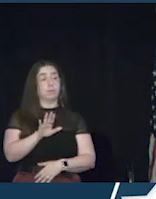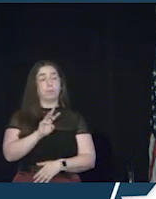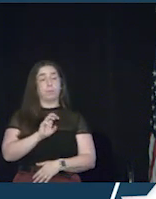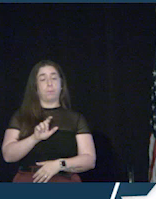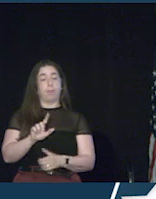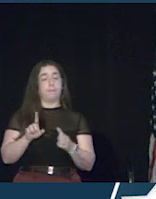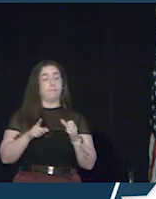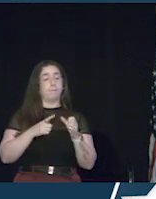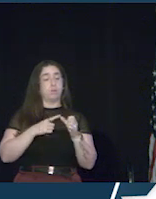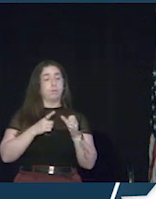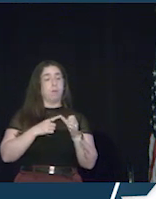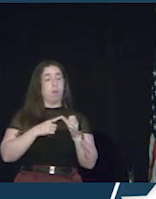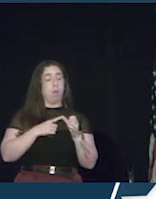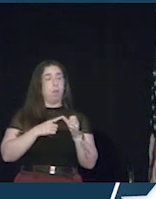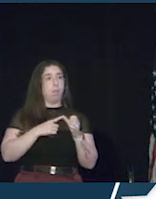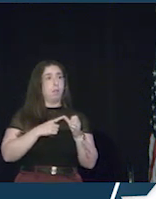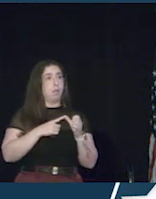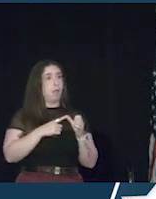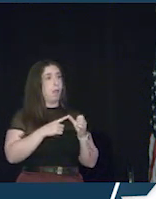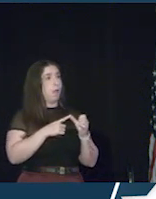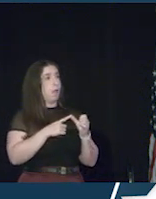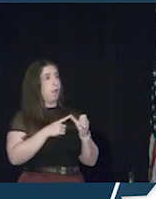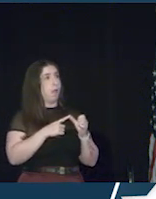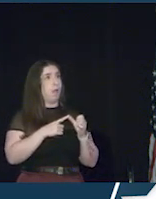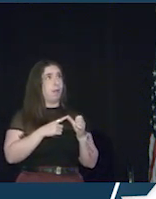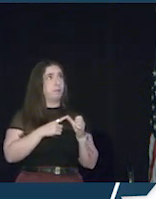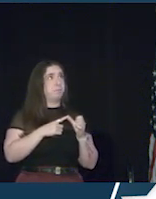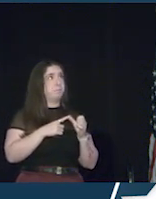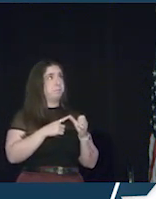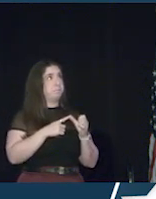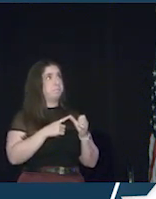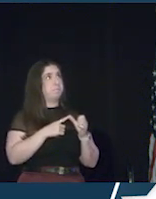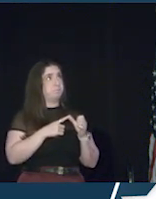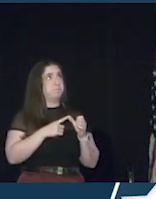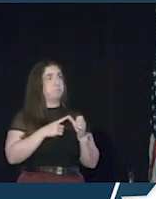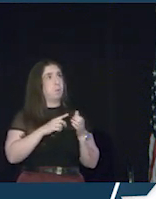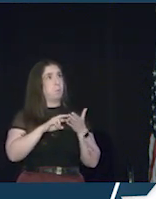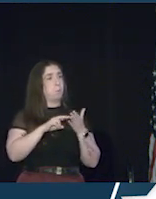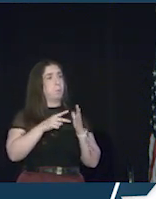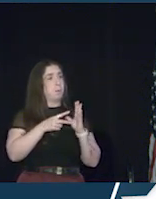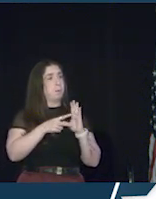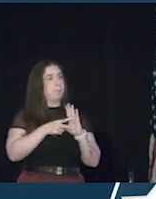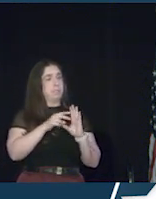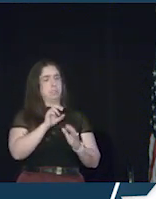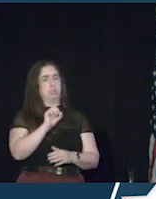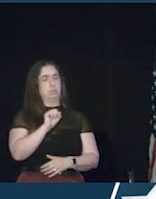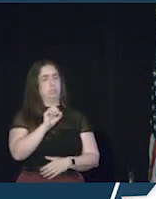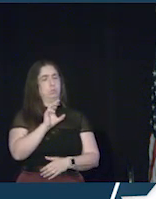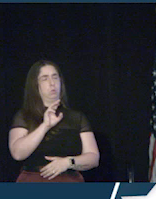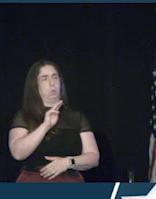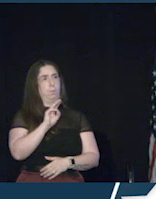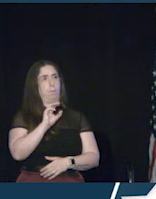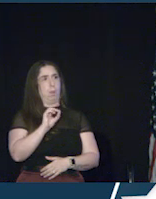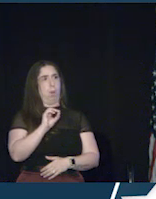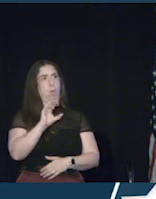all, what Melissa Hart really means is summa cum laude. Oh,